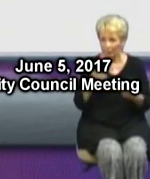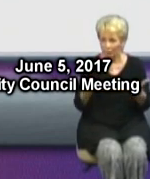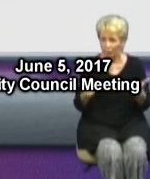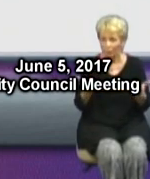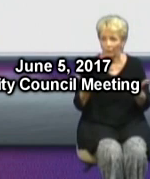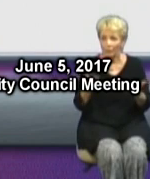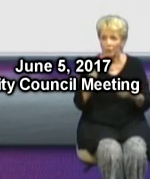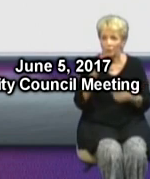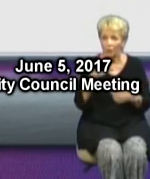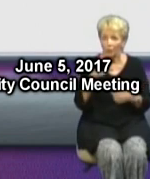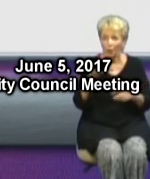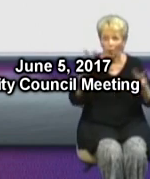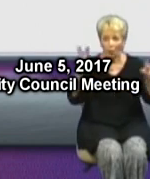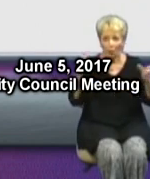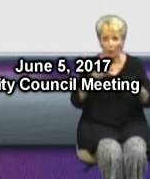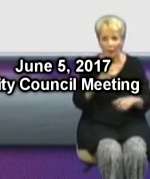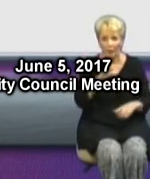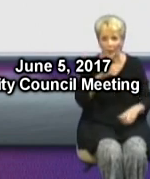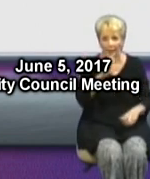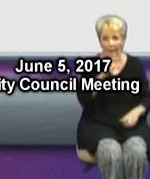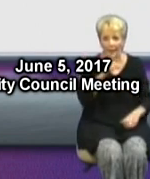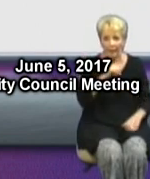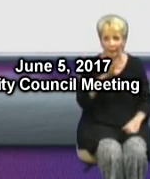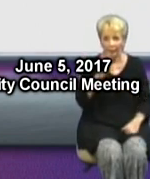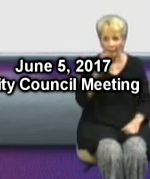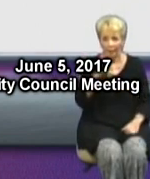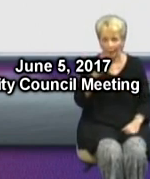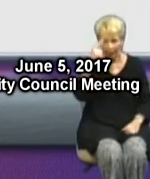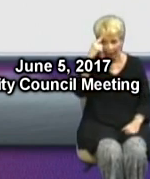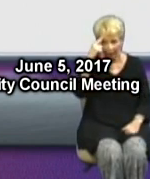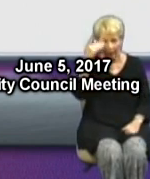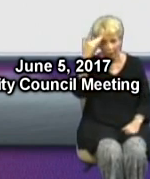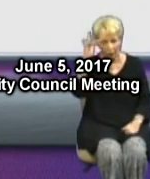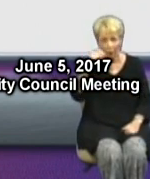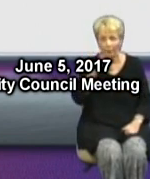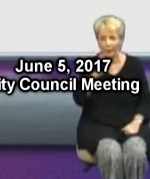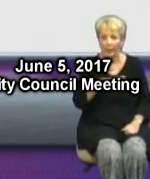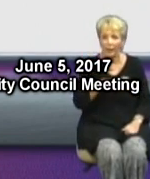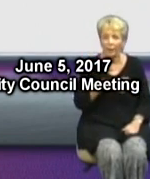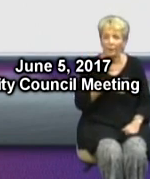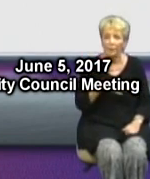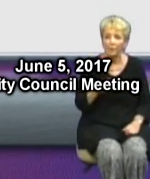And so to quote Kathy Bailey, who I think is a pretty sharp lady,